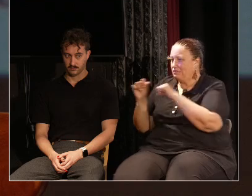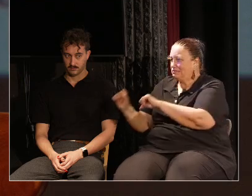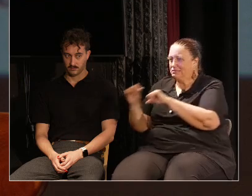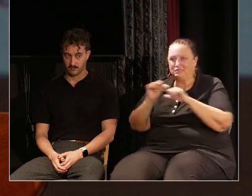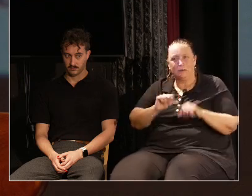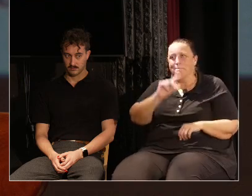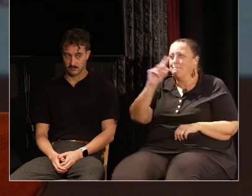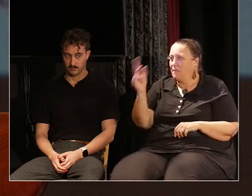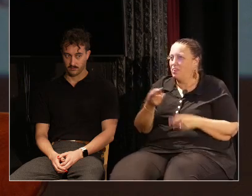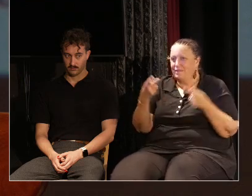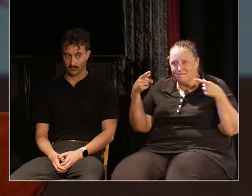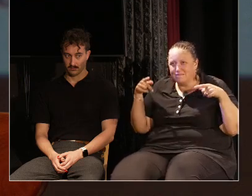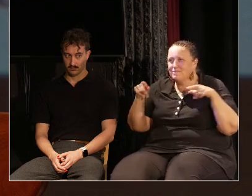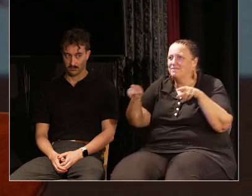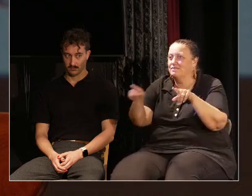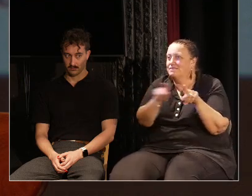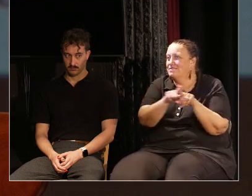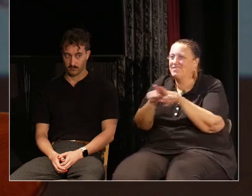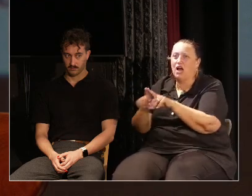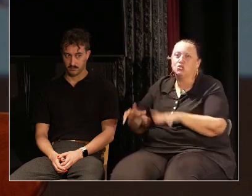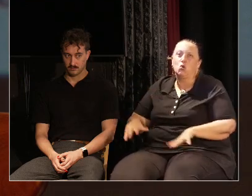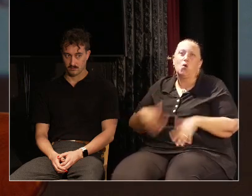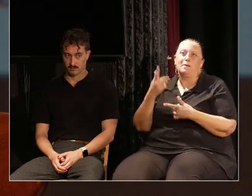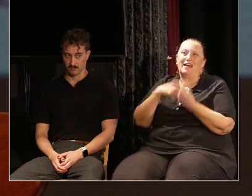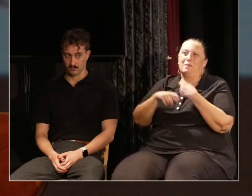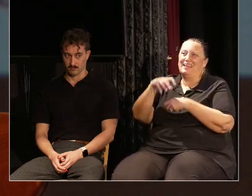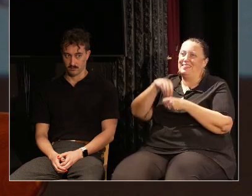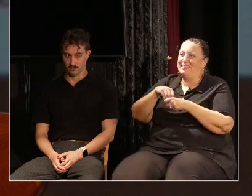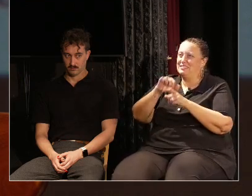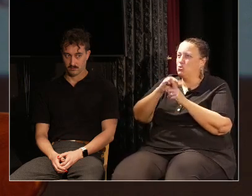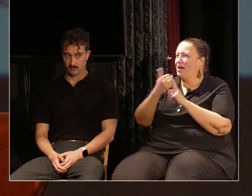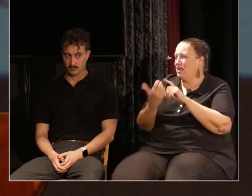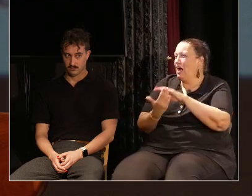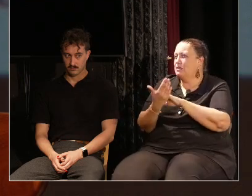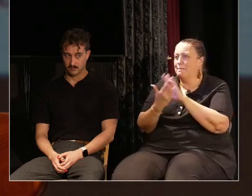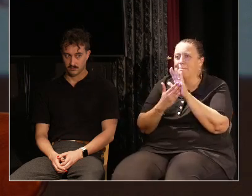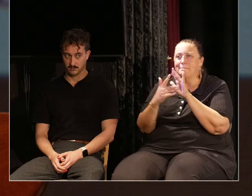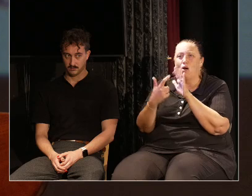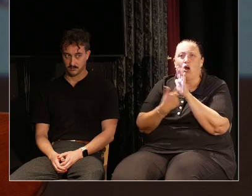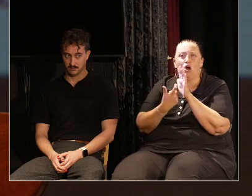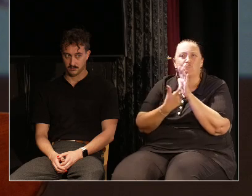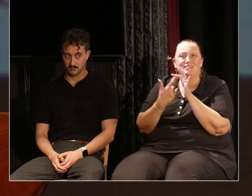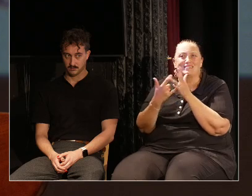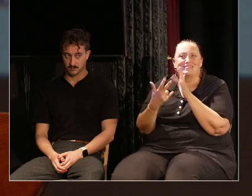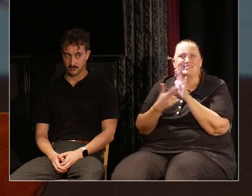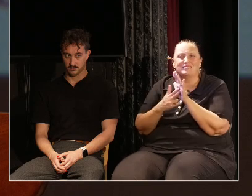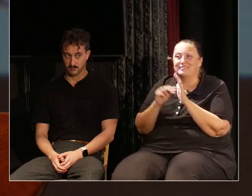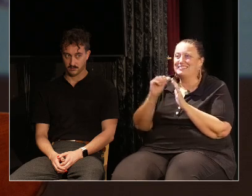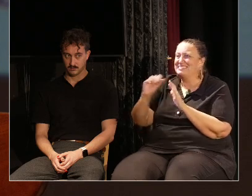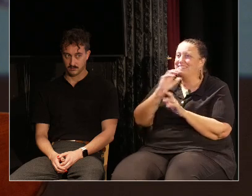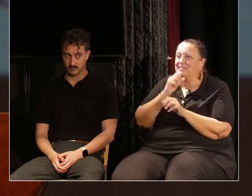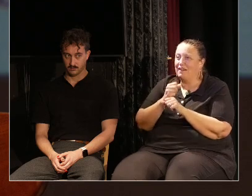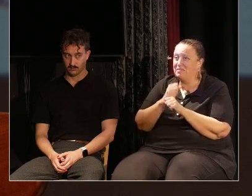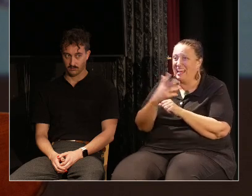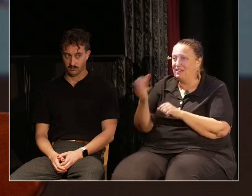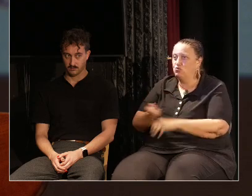bipartisan way forward. We certainly do not want to be in the situation we were under the Morrison government, where we are, in the situation of having